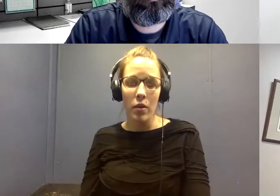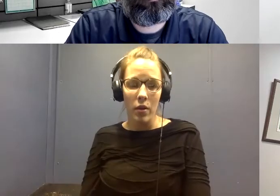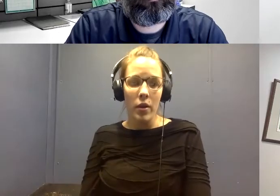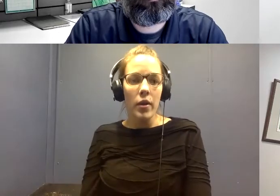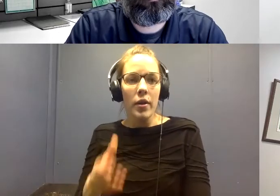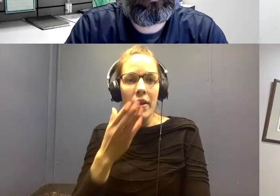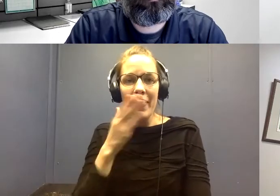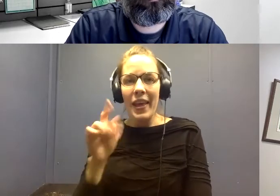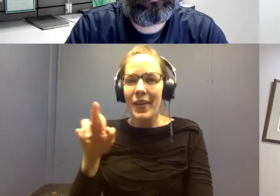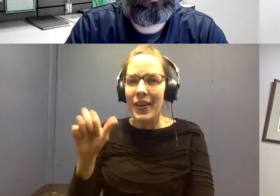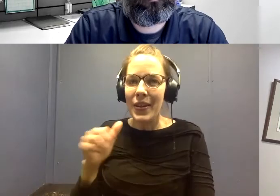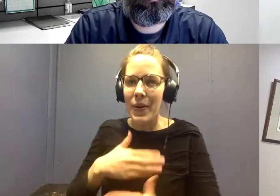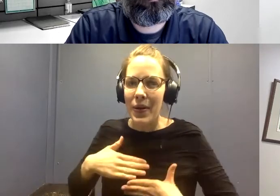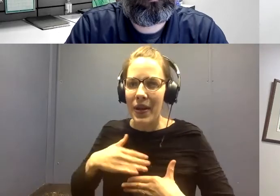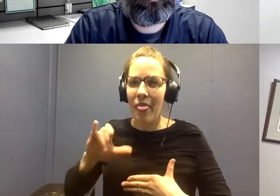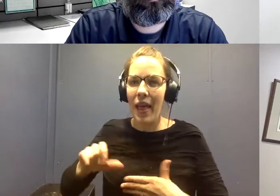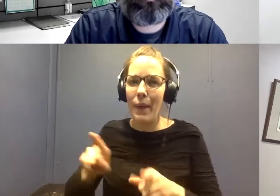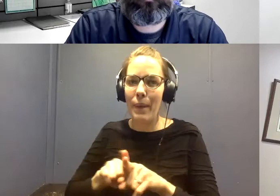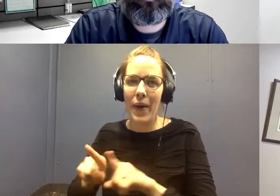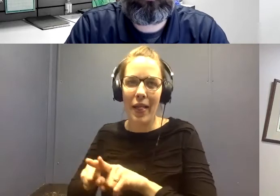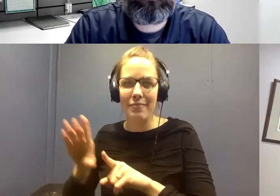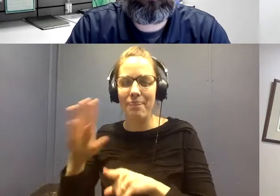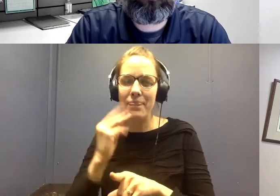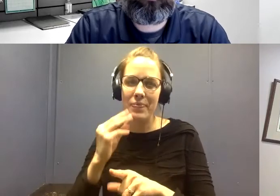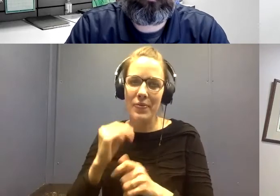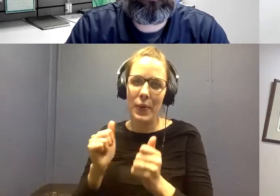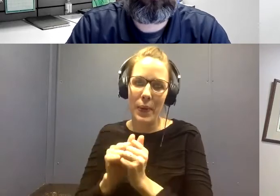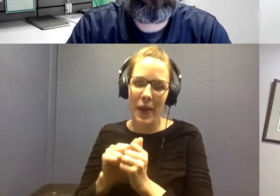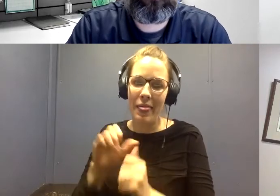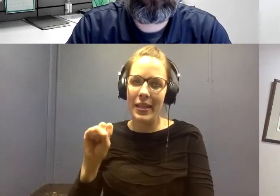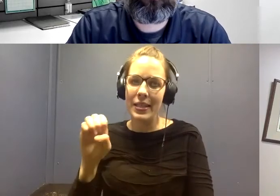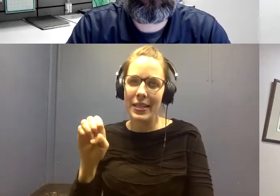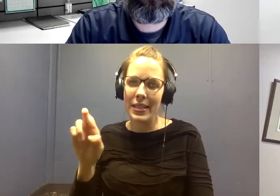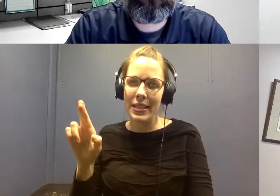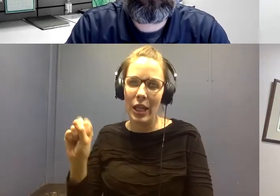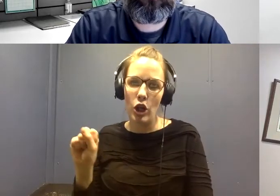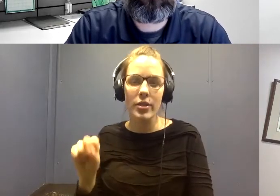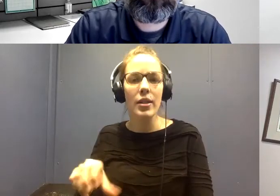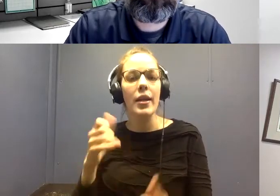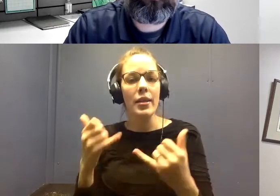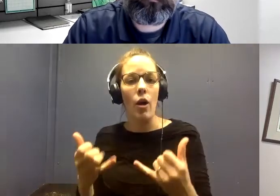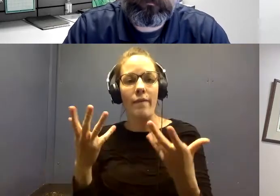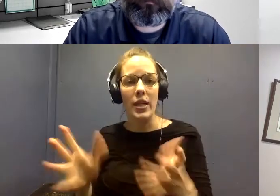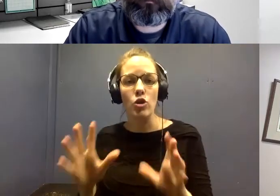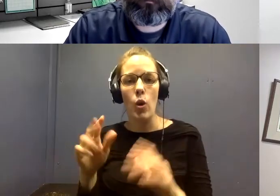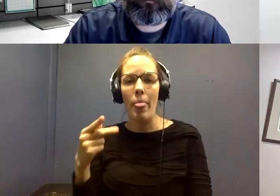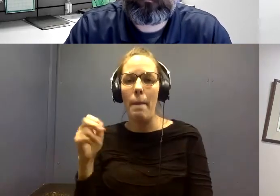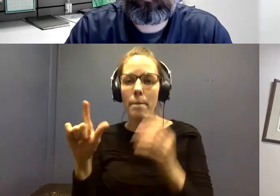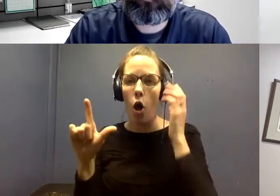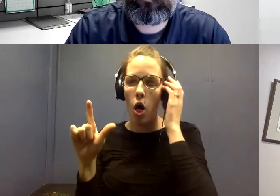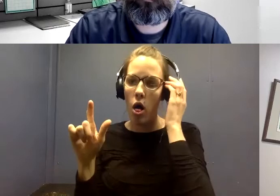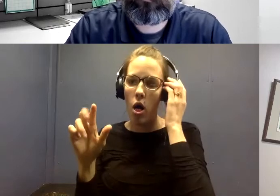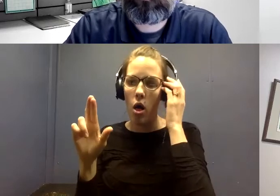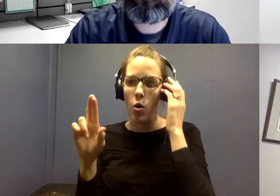Thank you, Trisha. I appreciate that as well, and the experience with Sears there. And now we're going to round it off with, we have Paul Rumler. He's the president